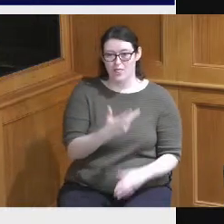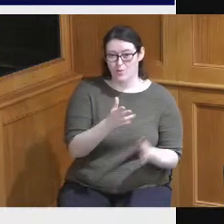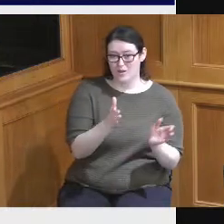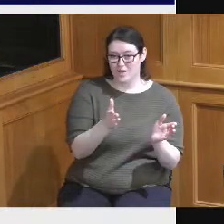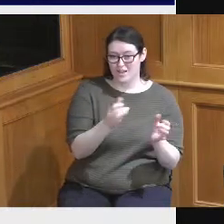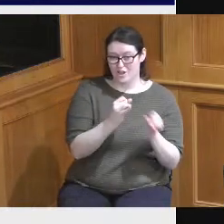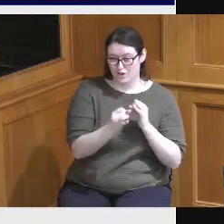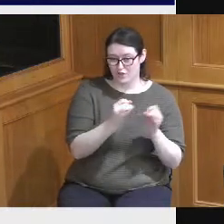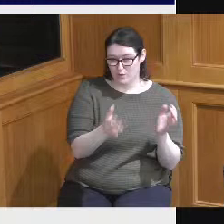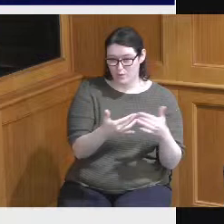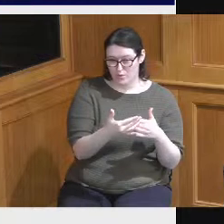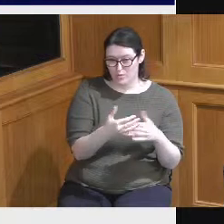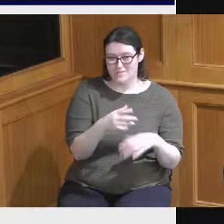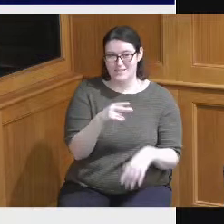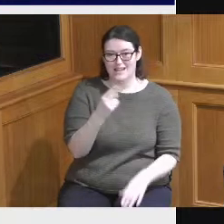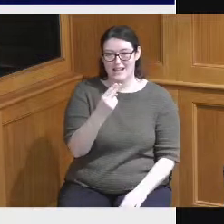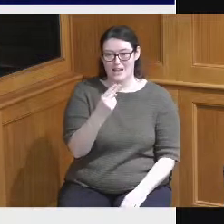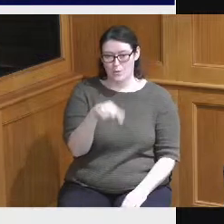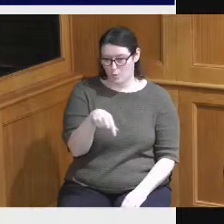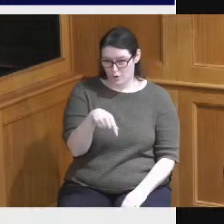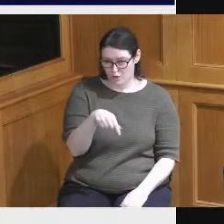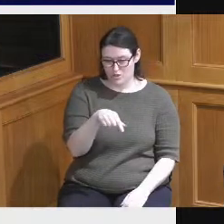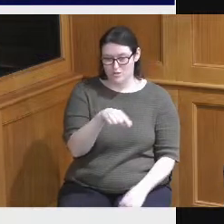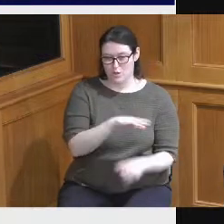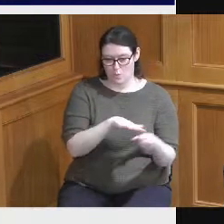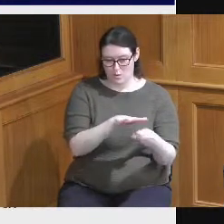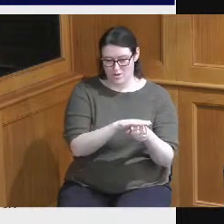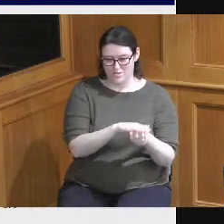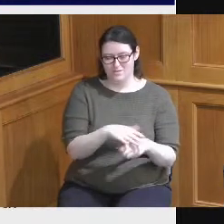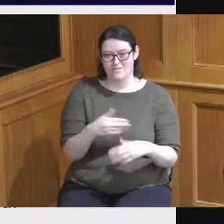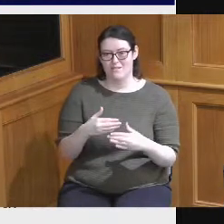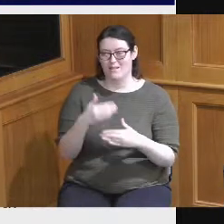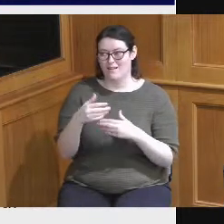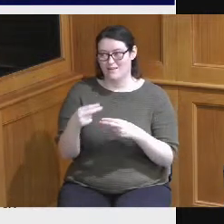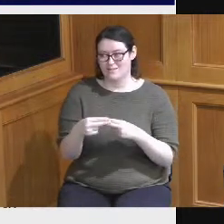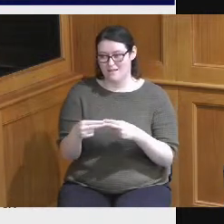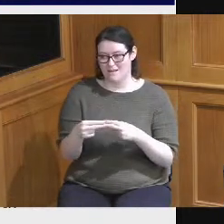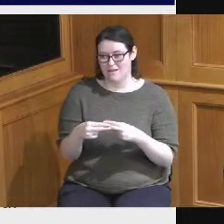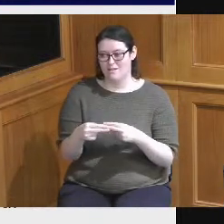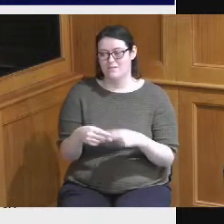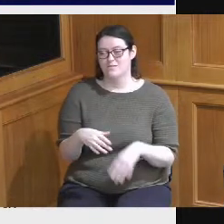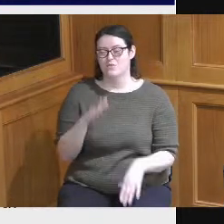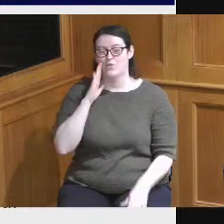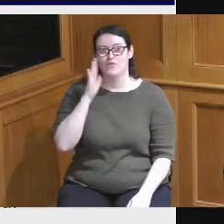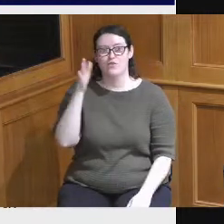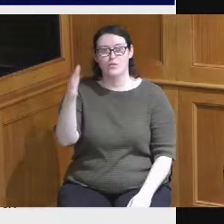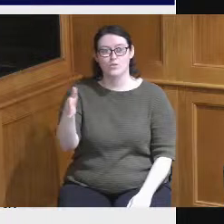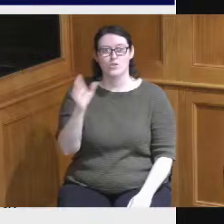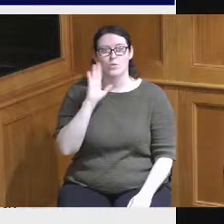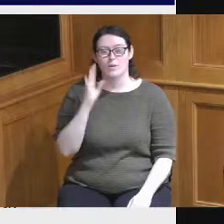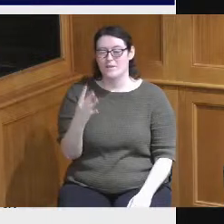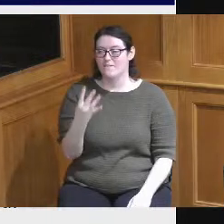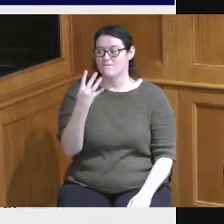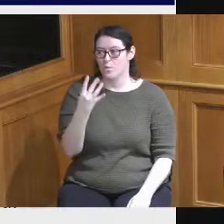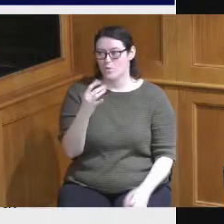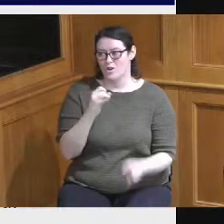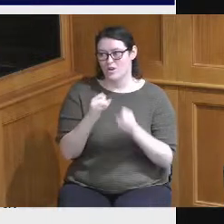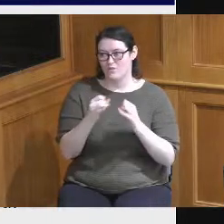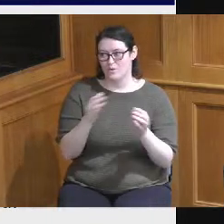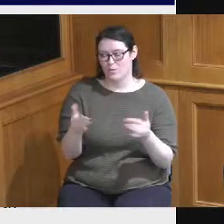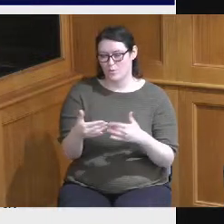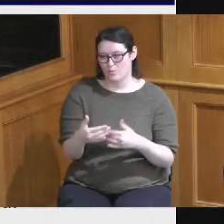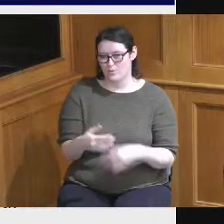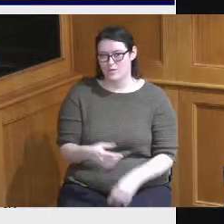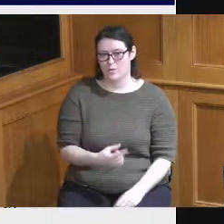headquarters. And this next slide, the future, there's going to be 4 interview rooms. We're going to have 1